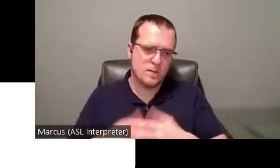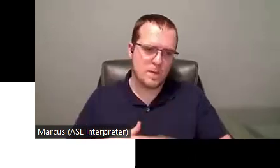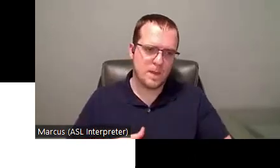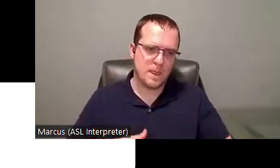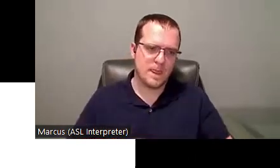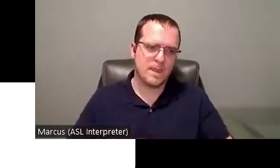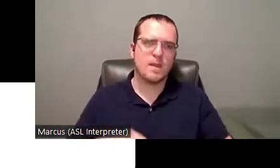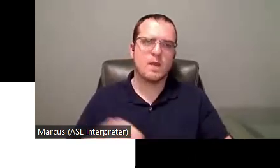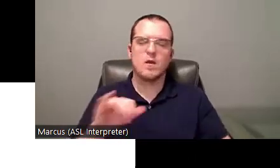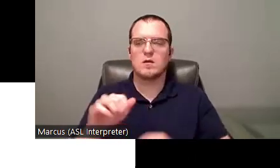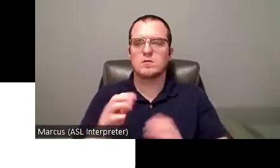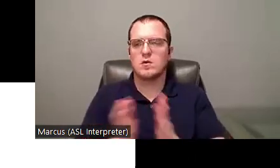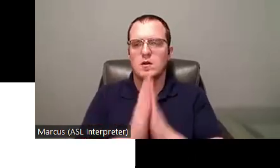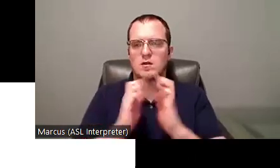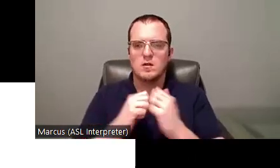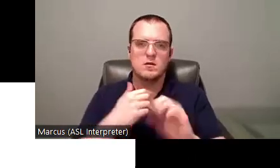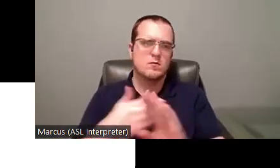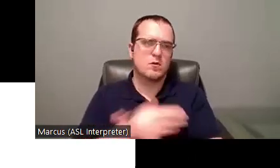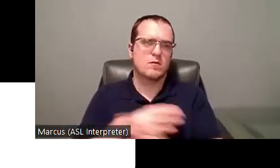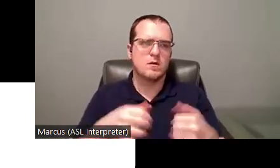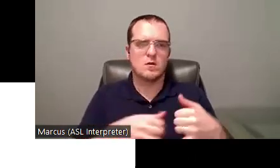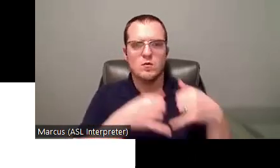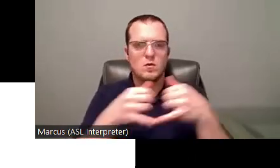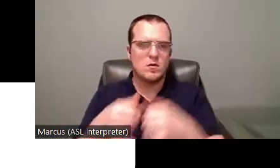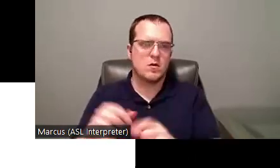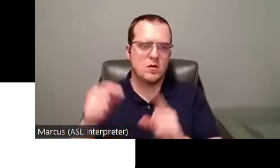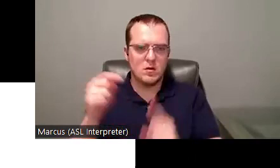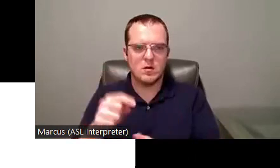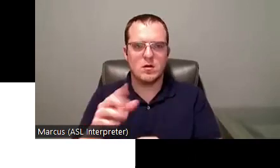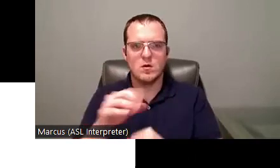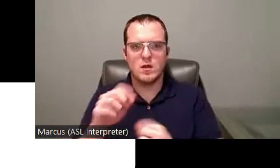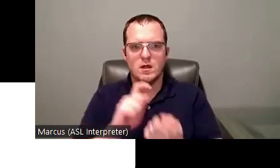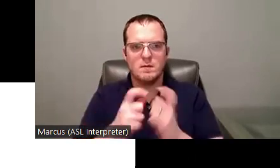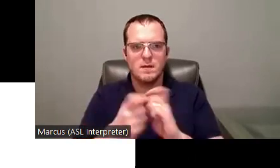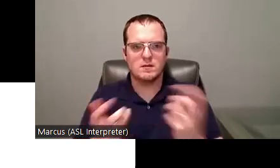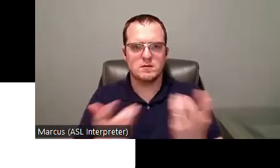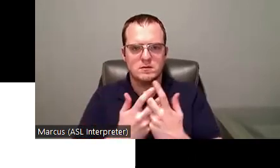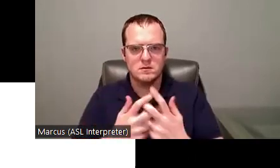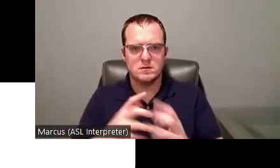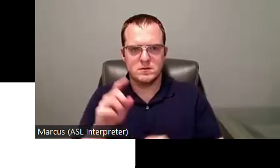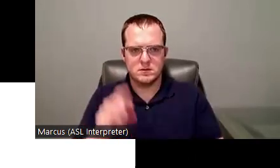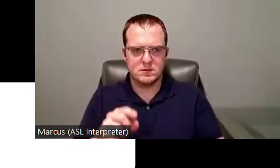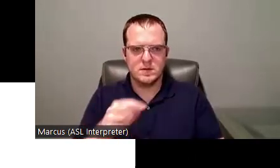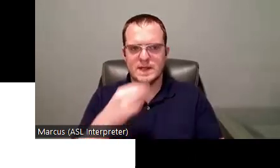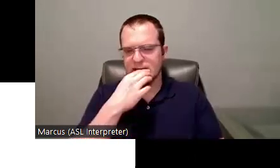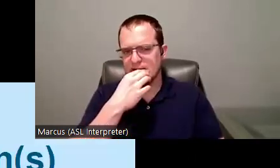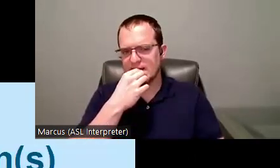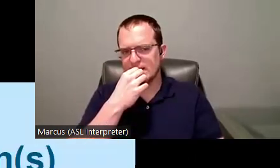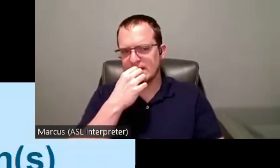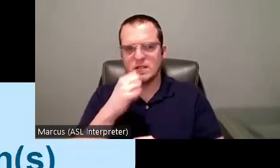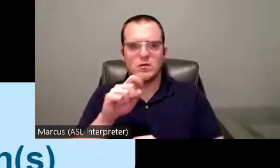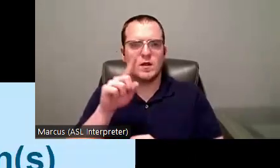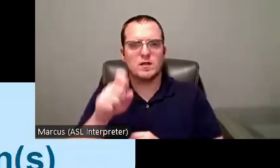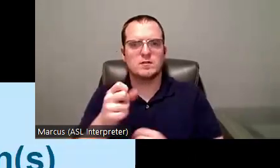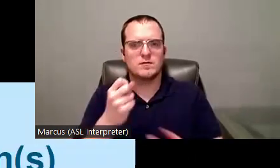are asking for previously awarded, we had amendments to them. So we're asking for